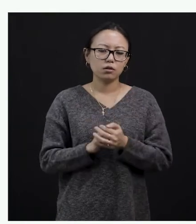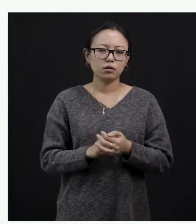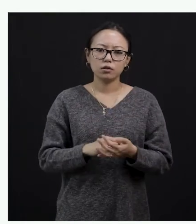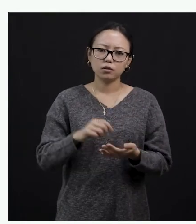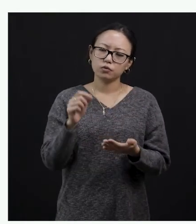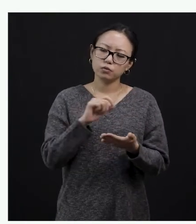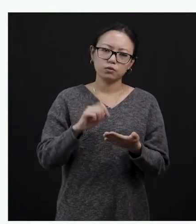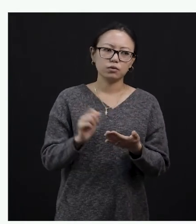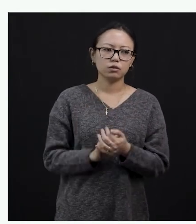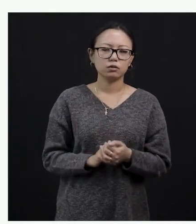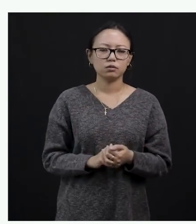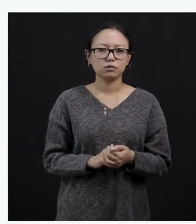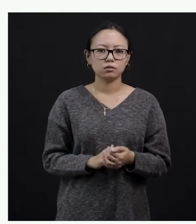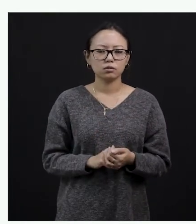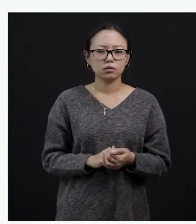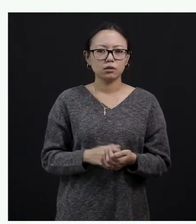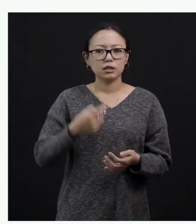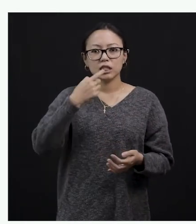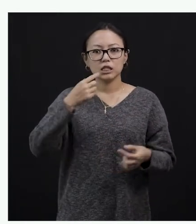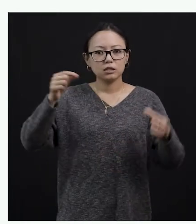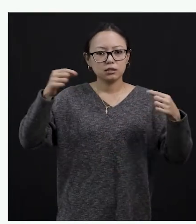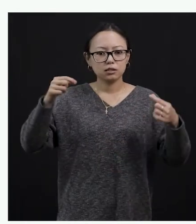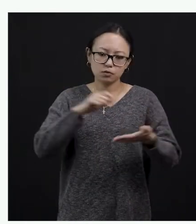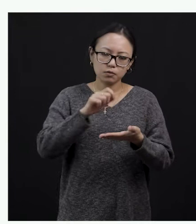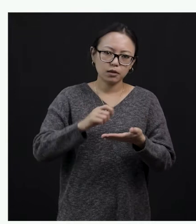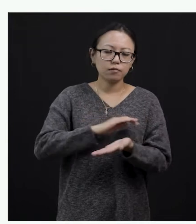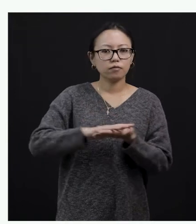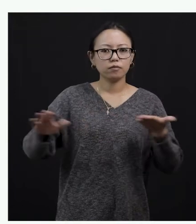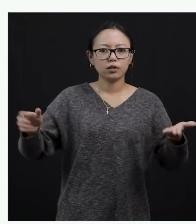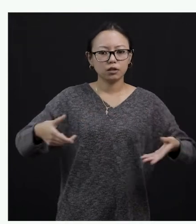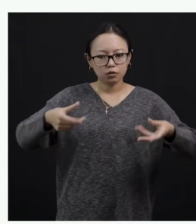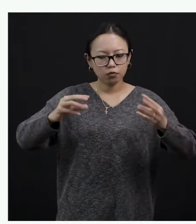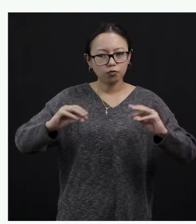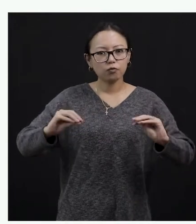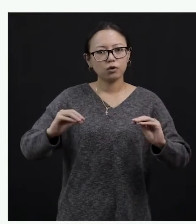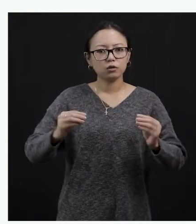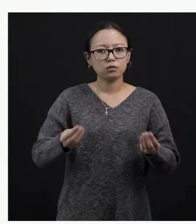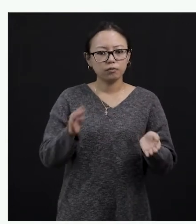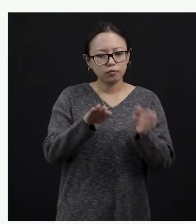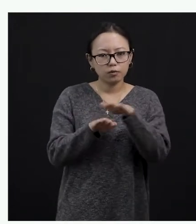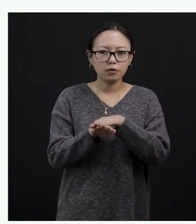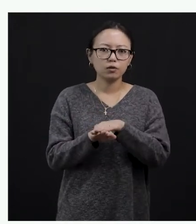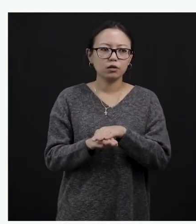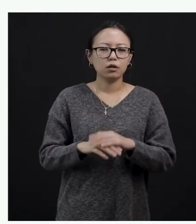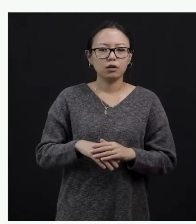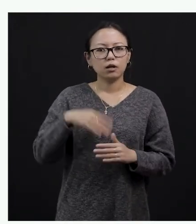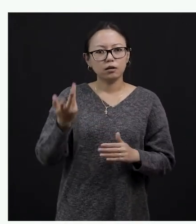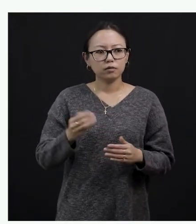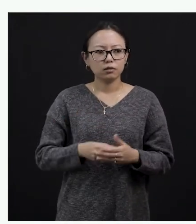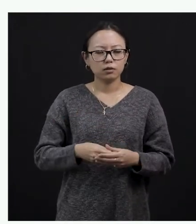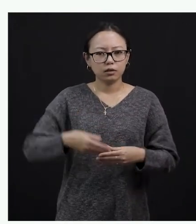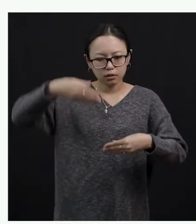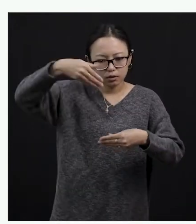nicely, put it inside the envelope, and then you will write the address on top. Now after writing the address, you will seal